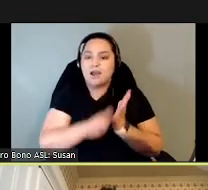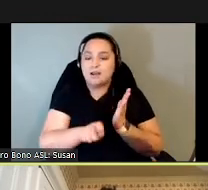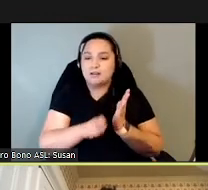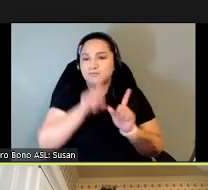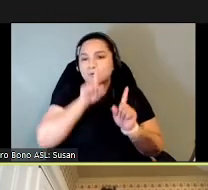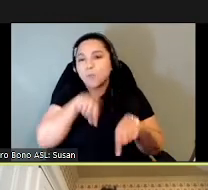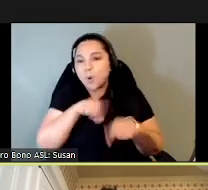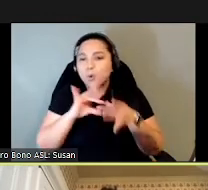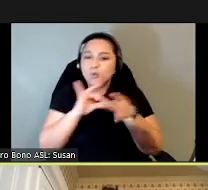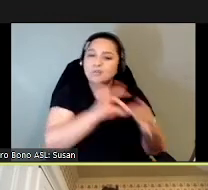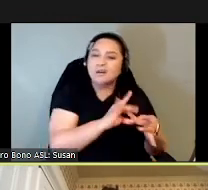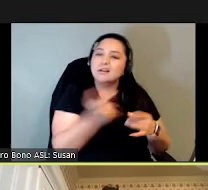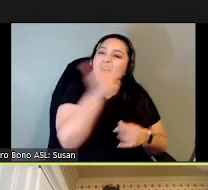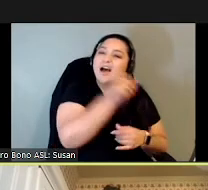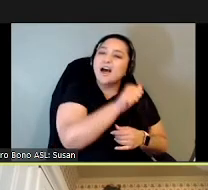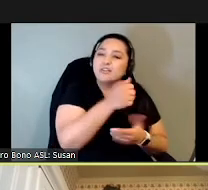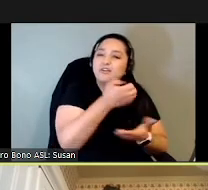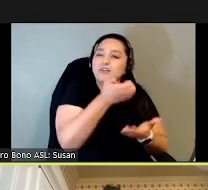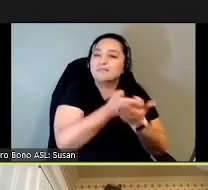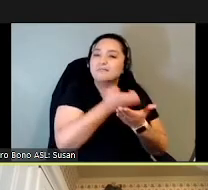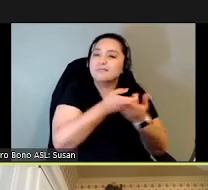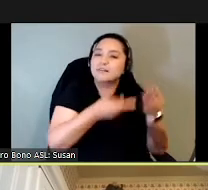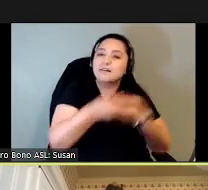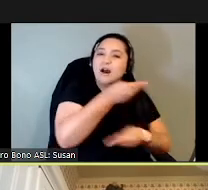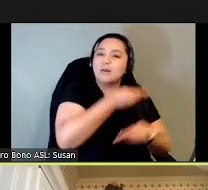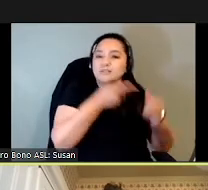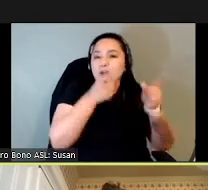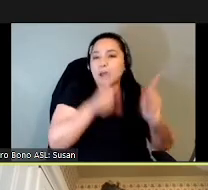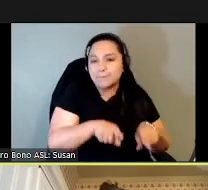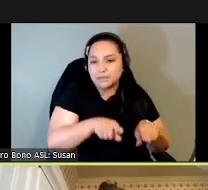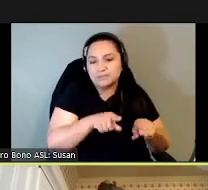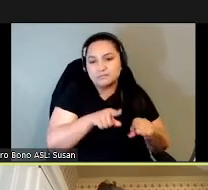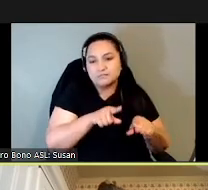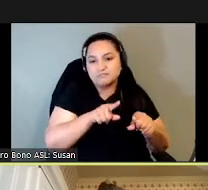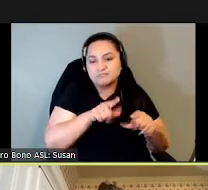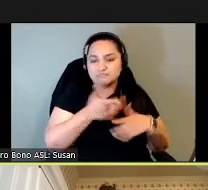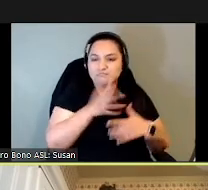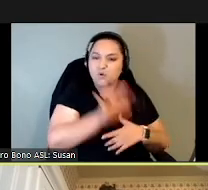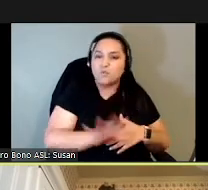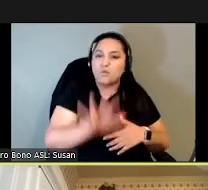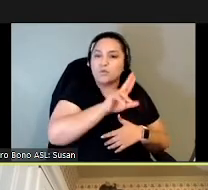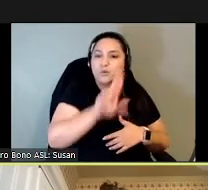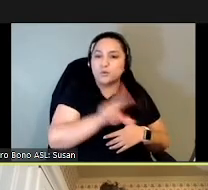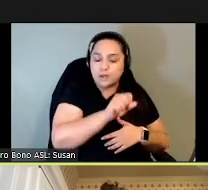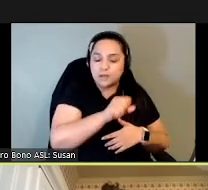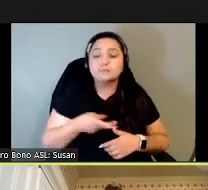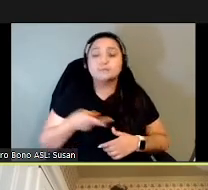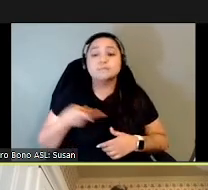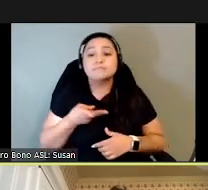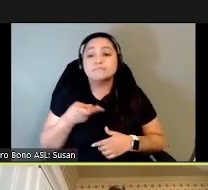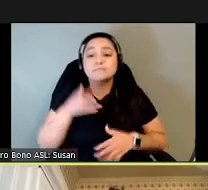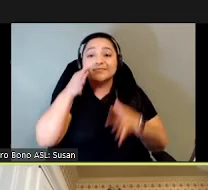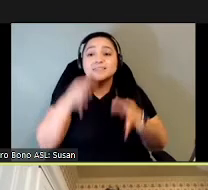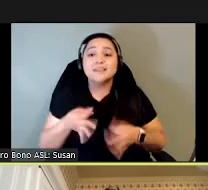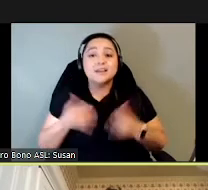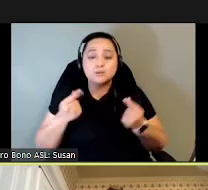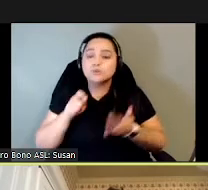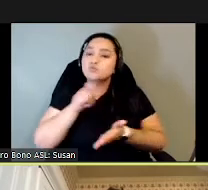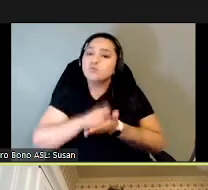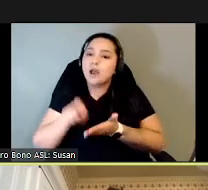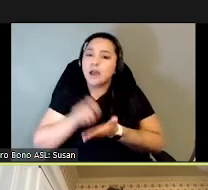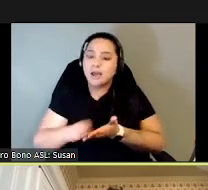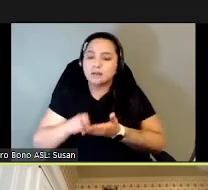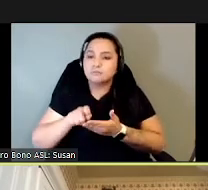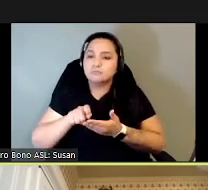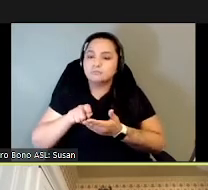economies that are happening around the country. And they decided to write strictly about the solidarity